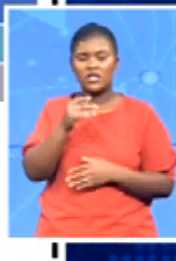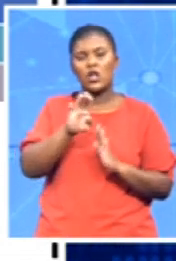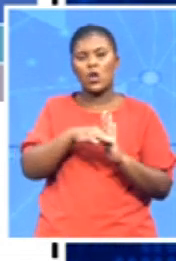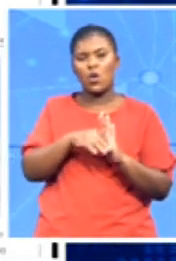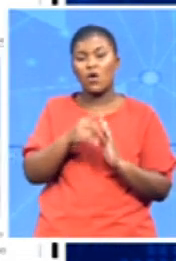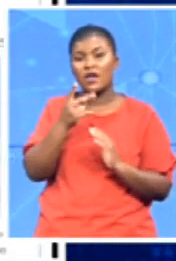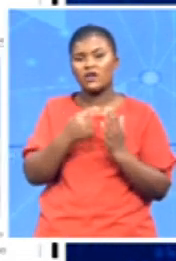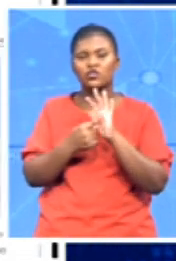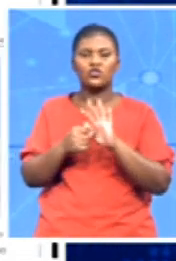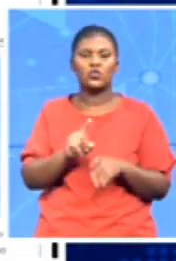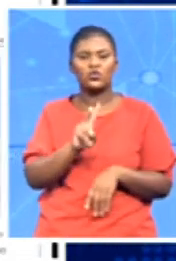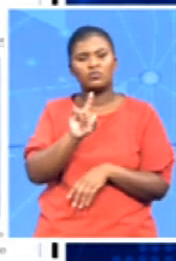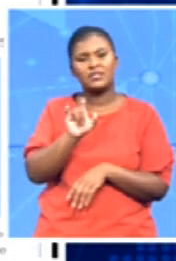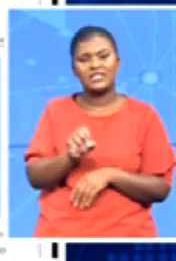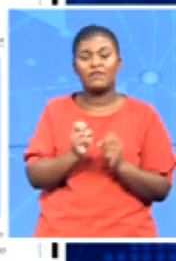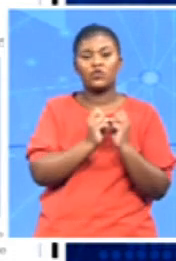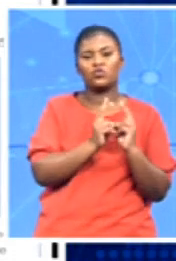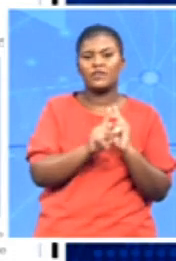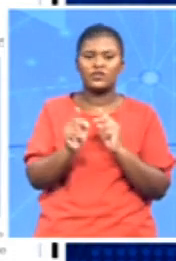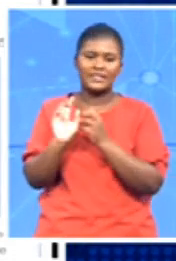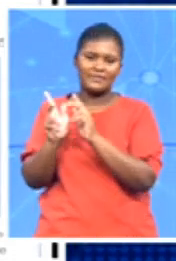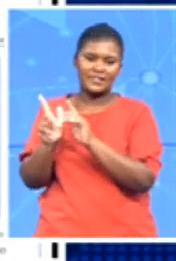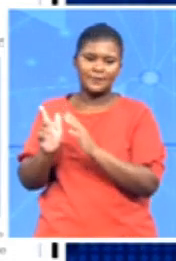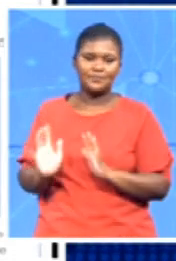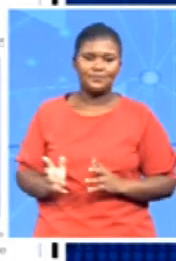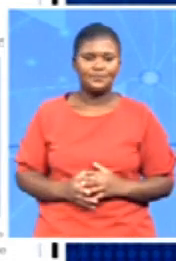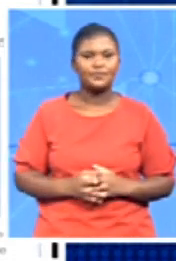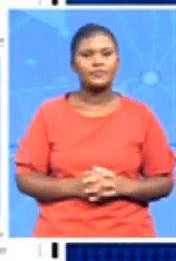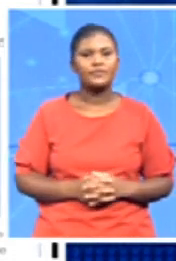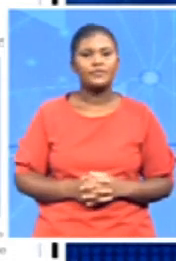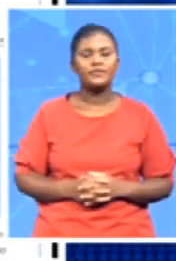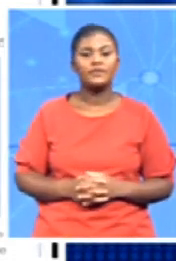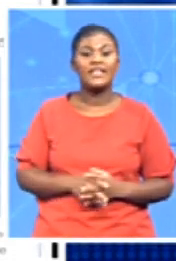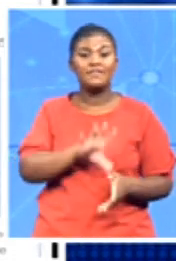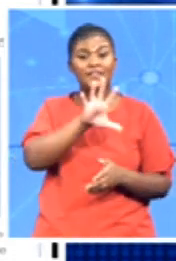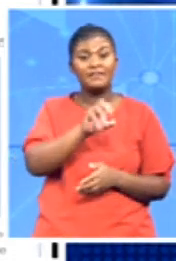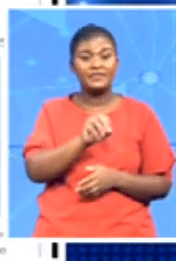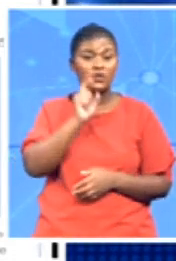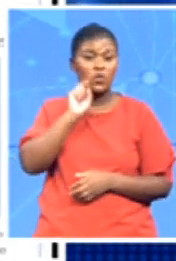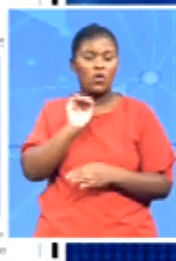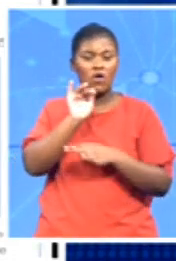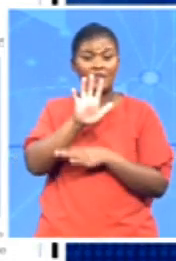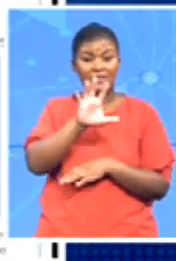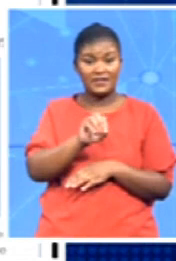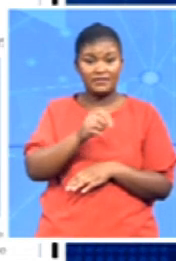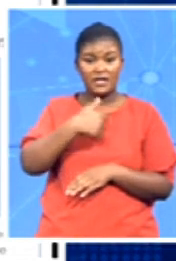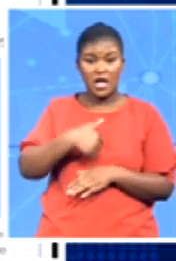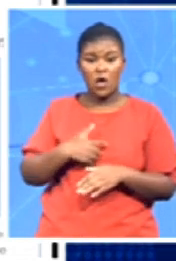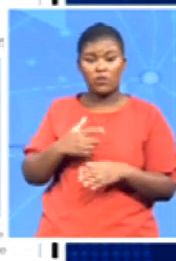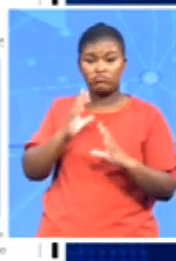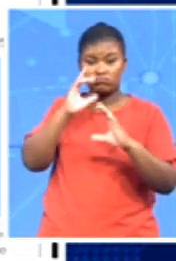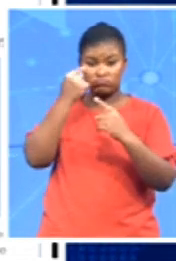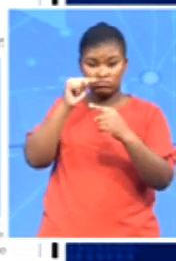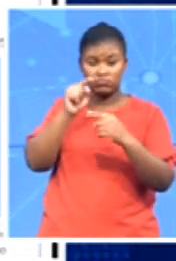to 17-year-olds. And this the 50-year-olds above 50, which is our primary target. You'll see over 60,